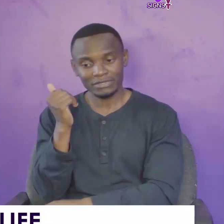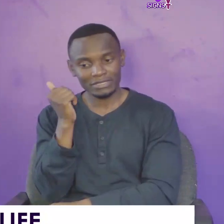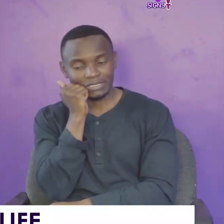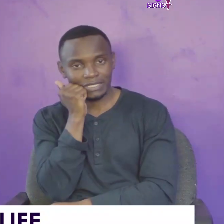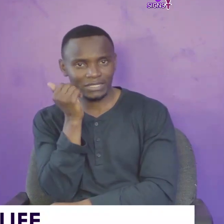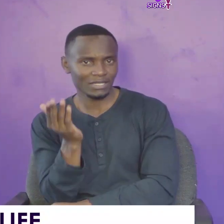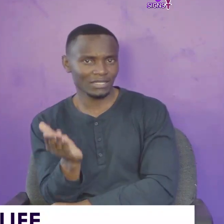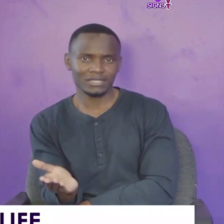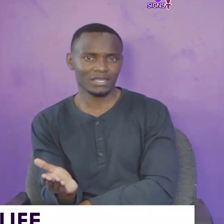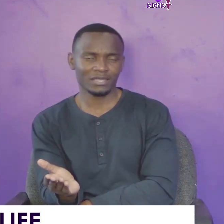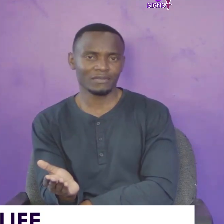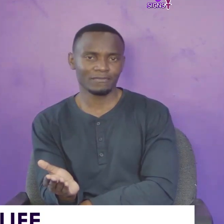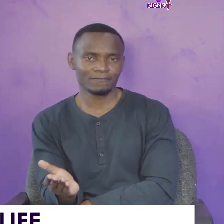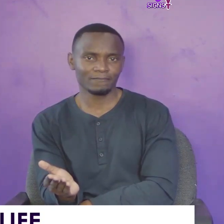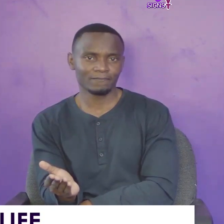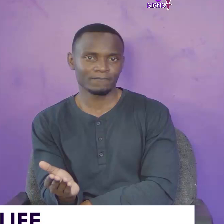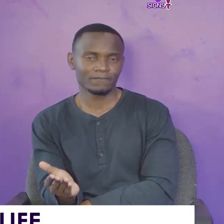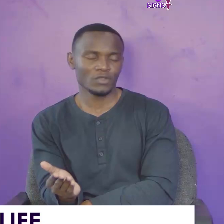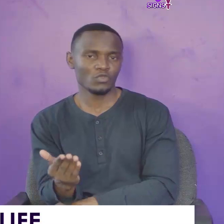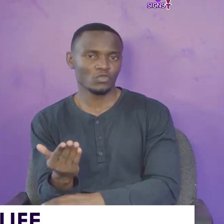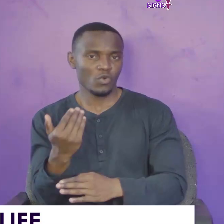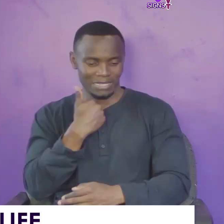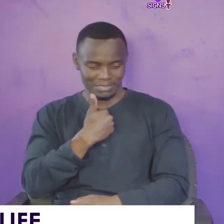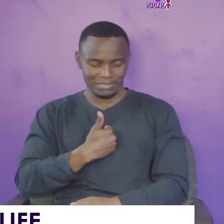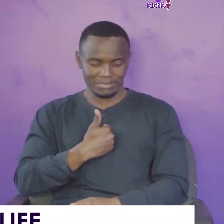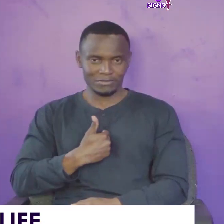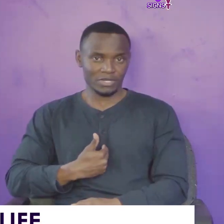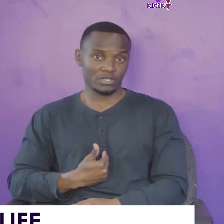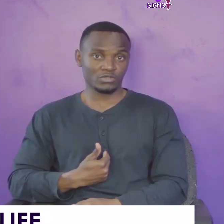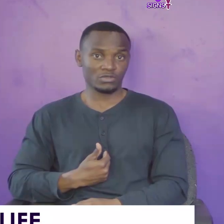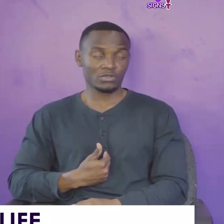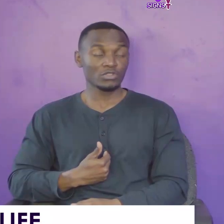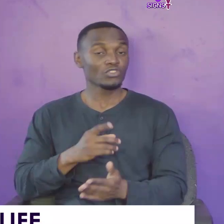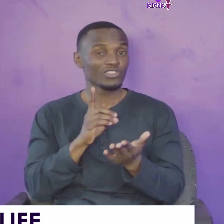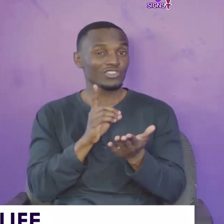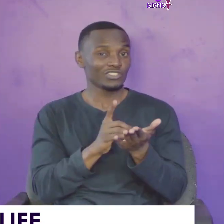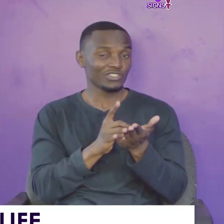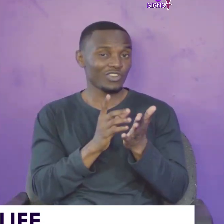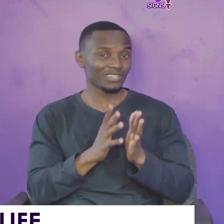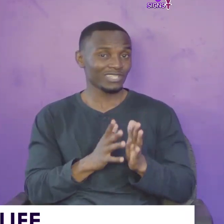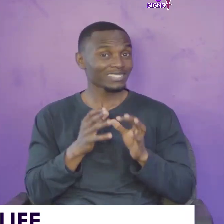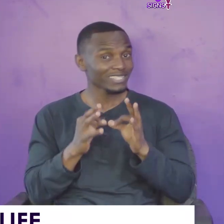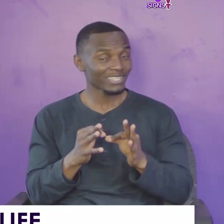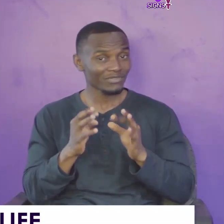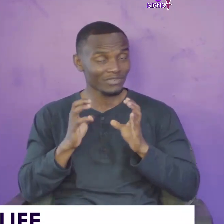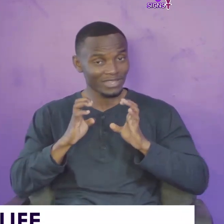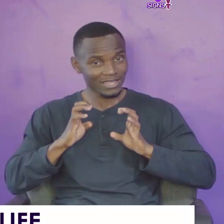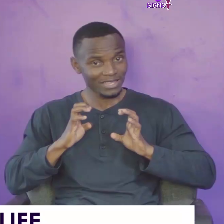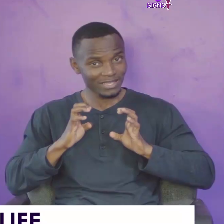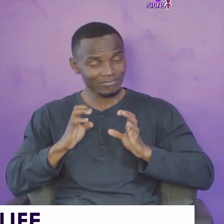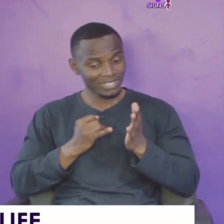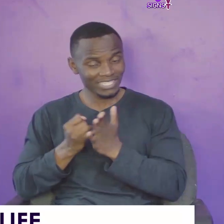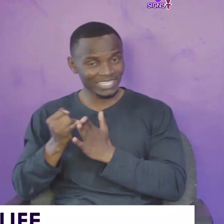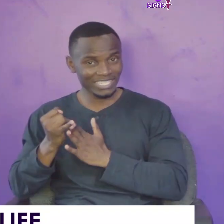But that's true. You're on top of a theater bed. It takes integrity. If we do not have ethical doctors,